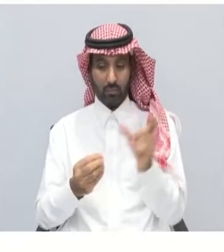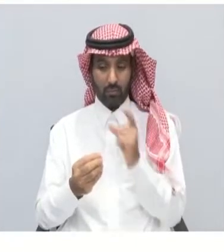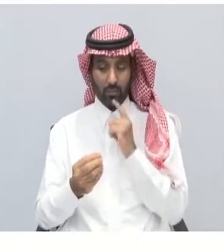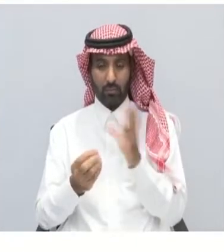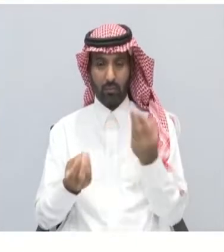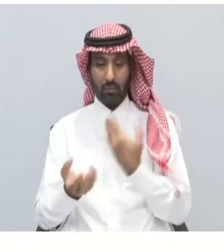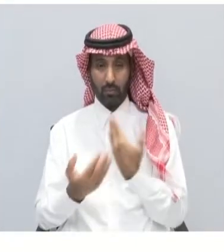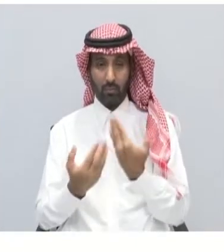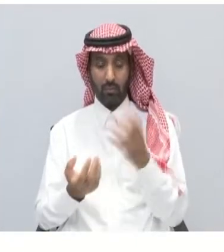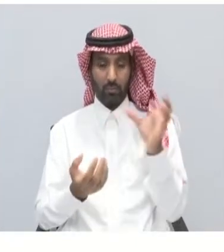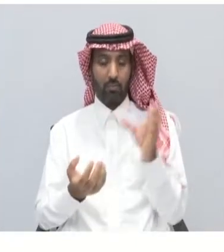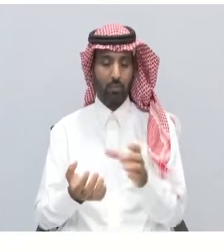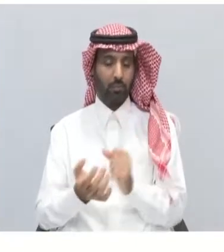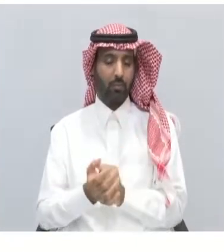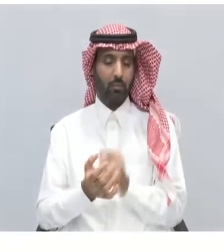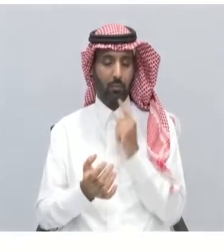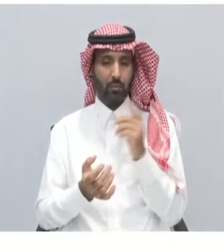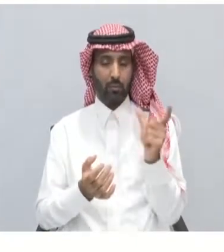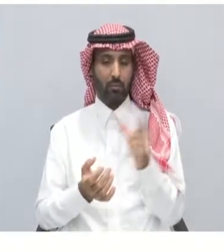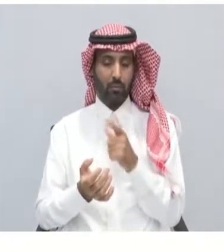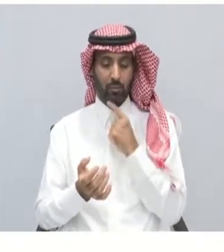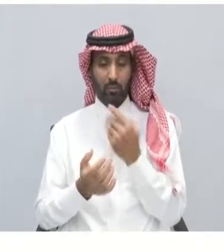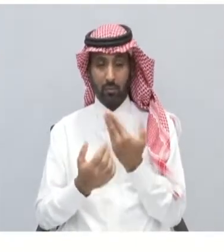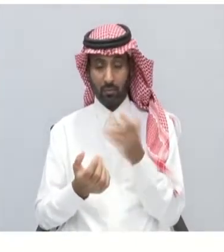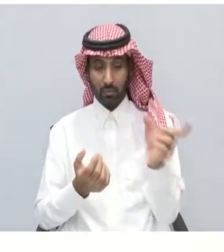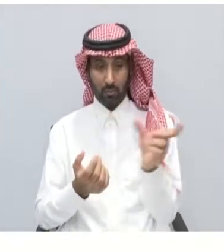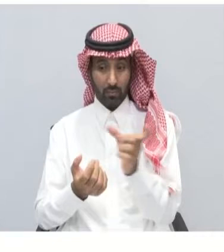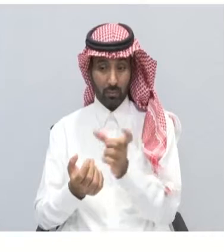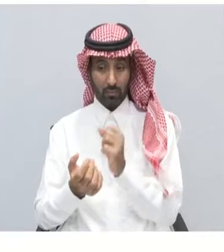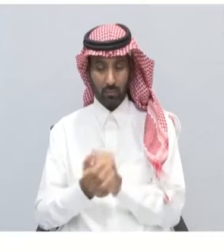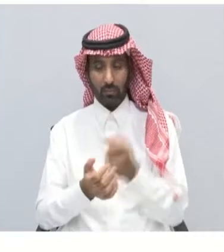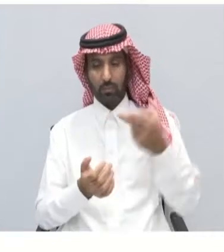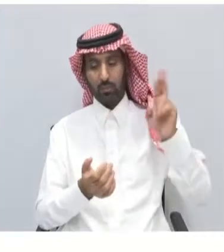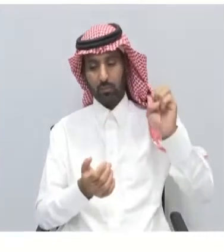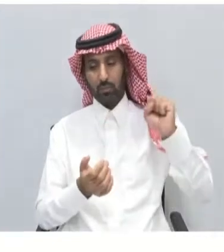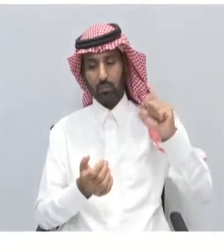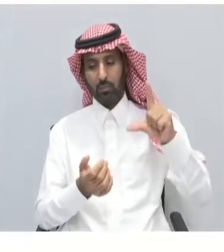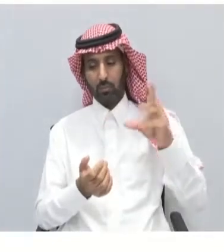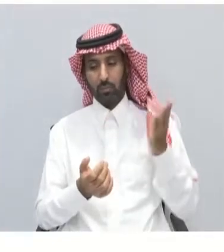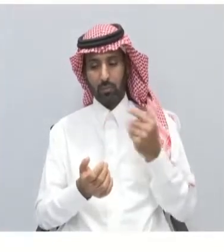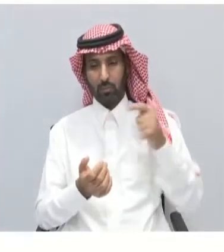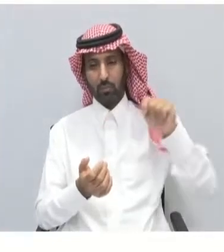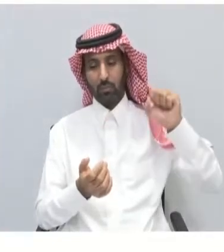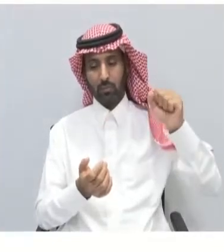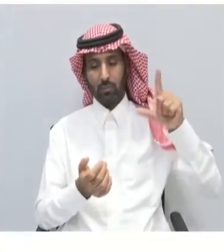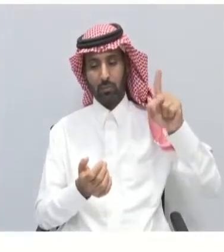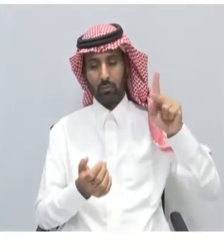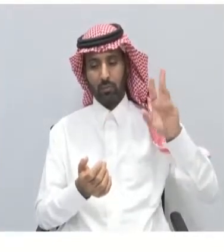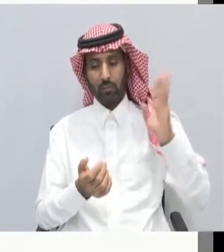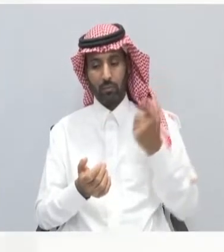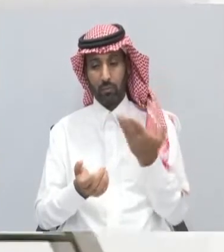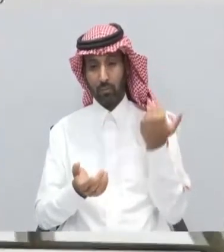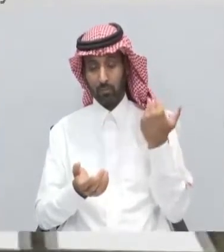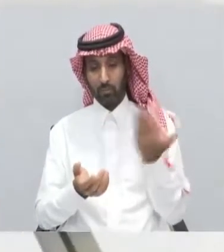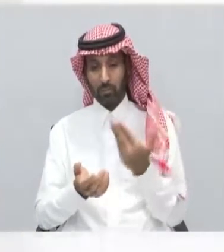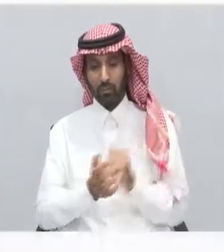new conversation. Also, we use the real talk phrases in a new conversation. This is what we covered in our previous